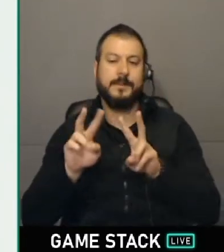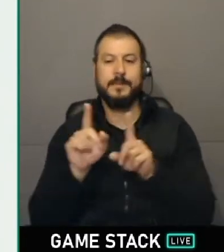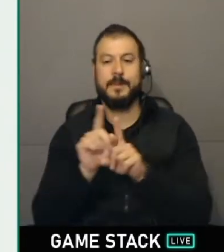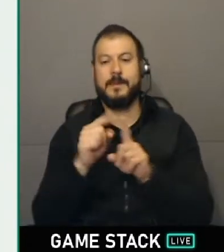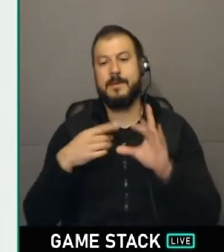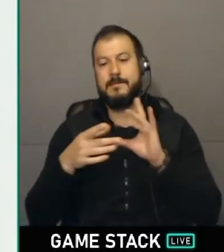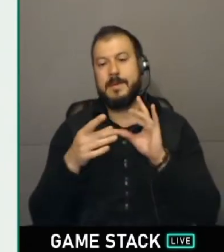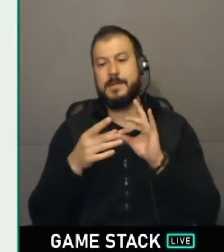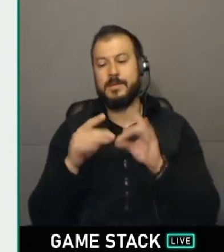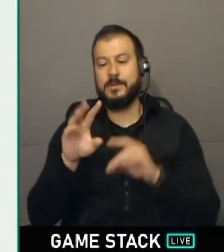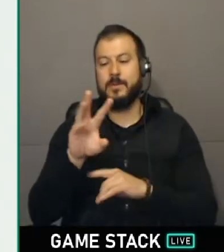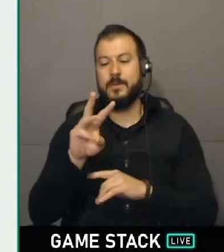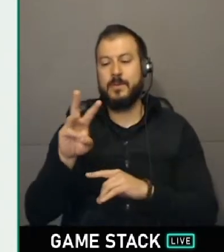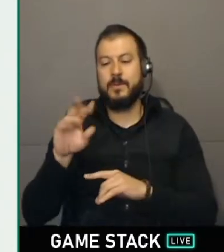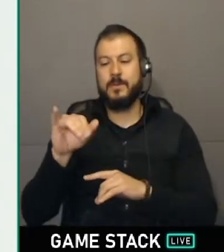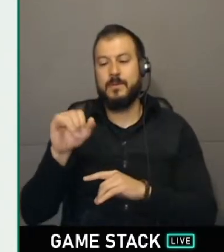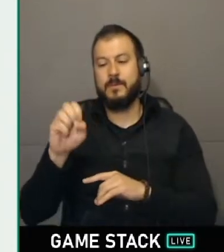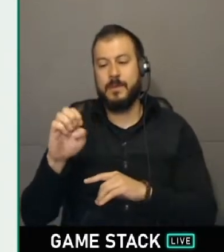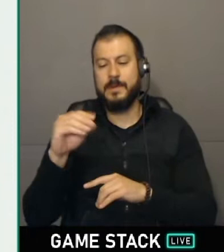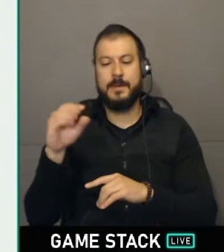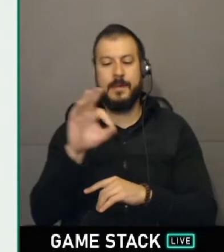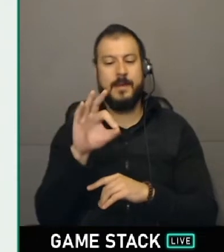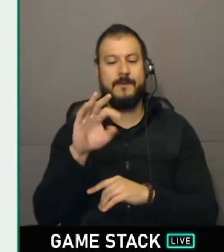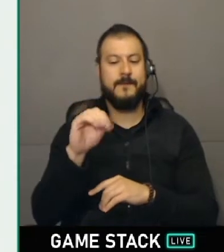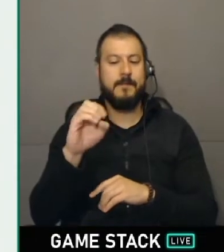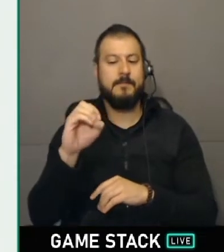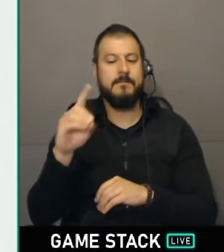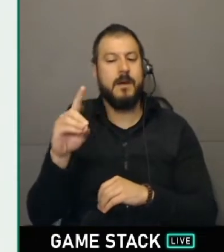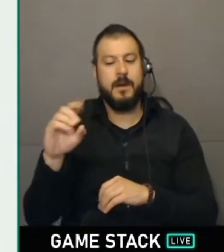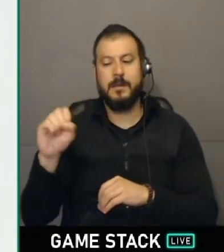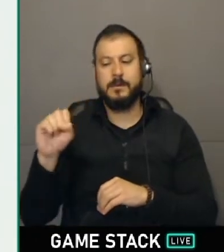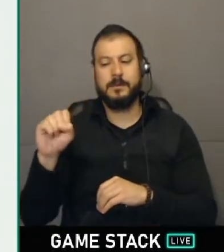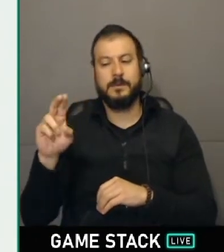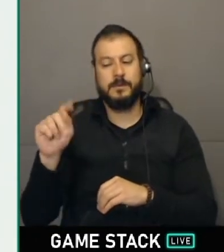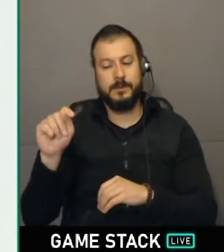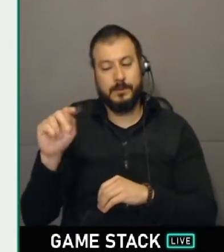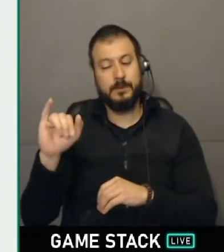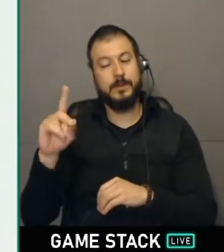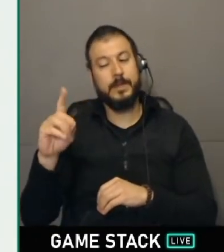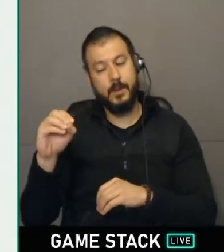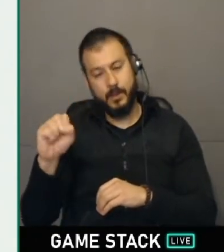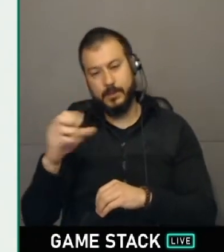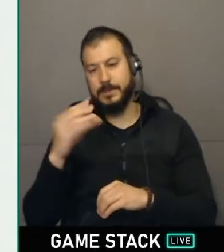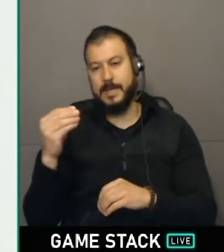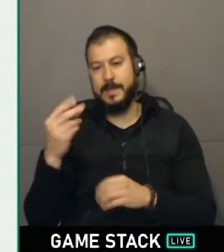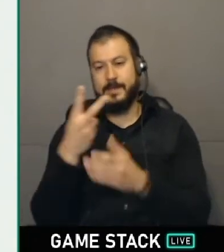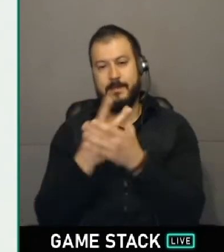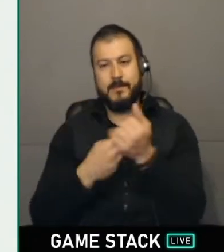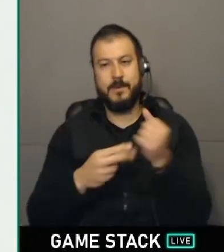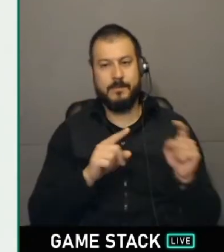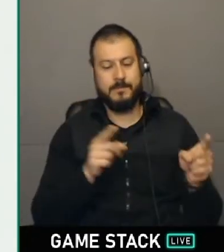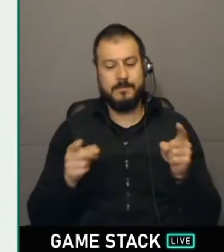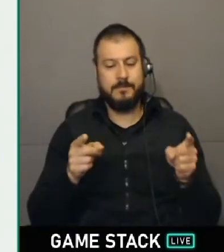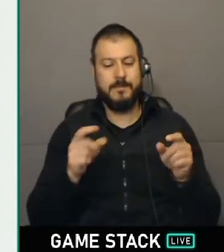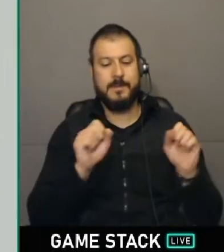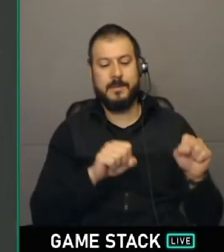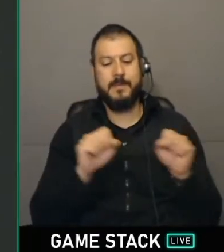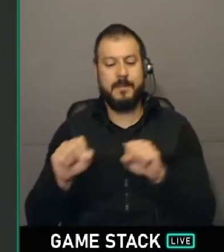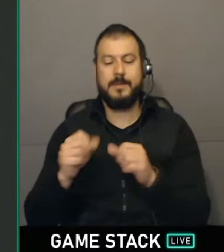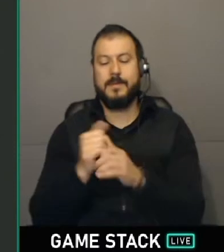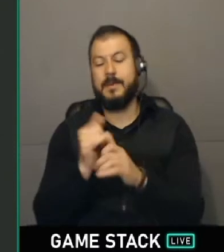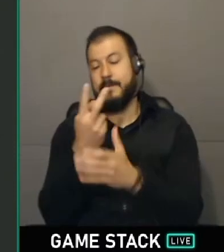Wise, as well as FMOD Studio, and the different capabilities that each of these have.